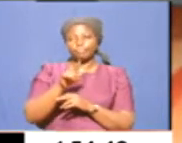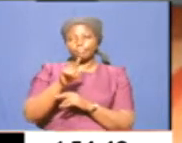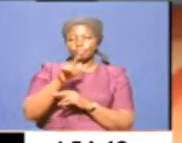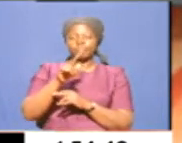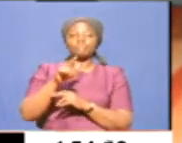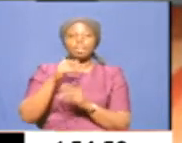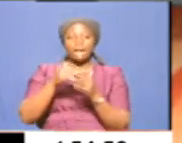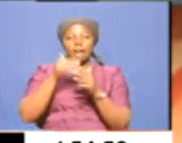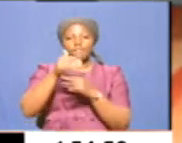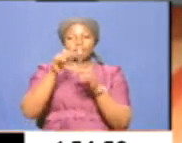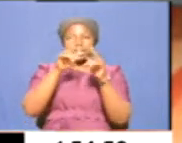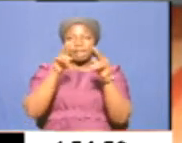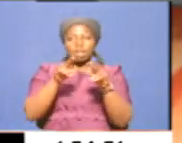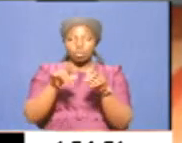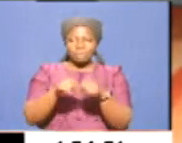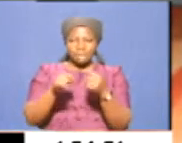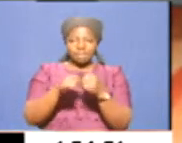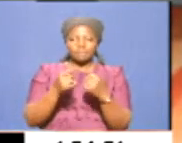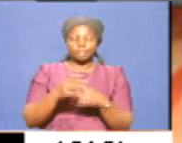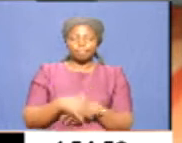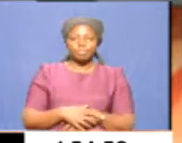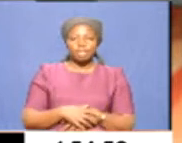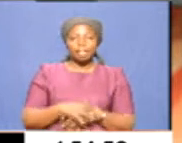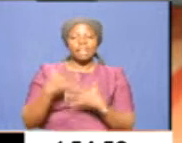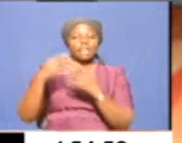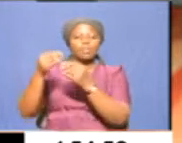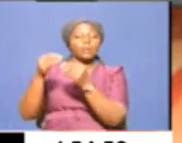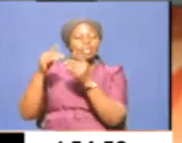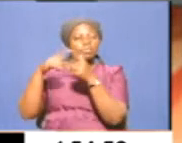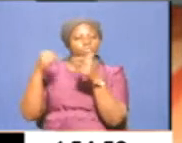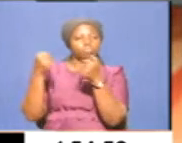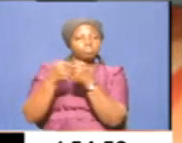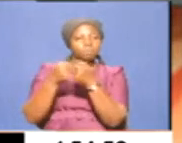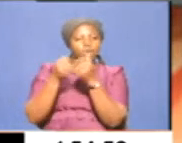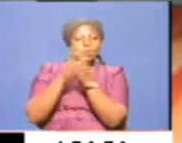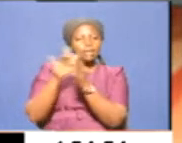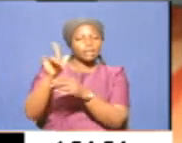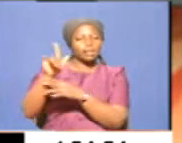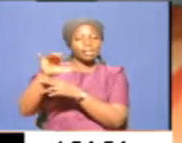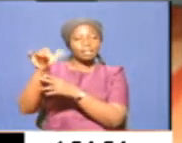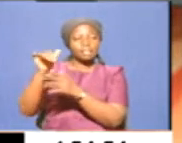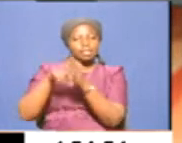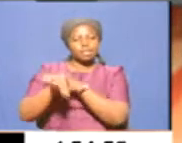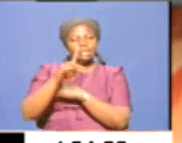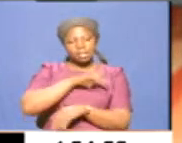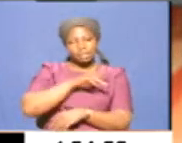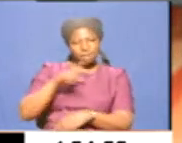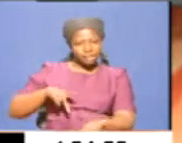the East Midlands on Saturday to take on Leicester City at the King Power Stadium.